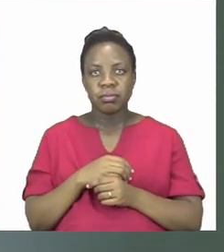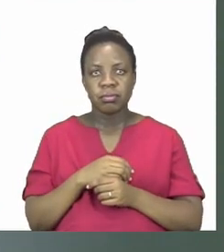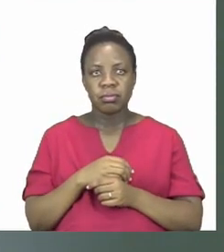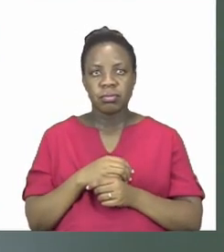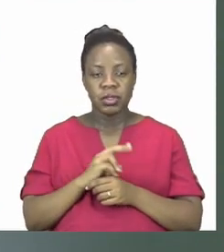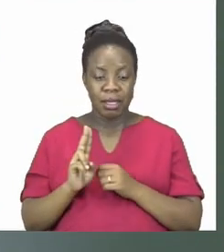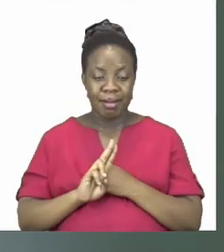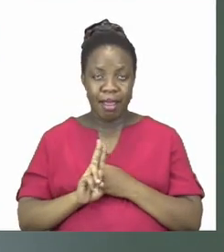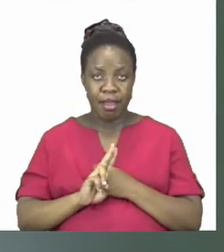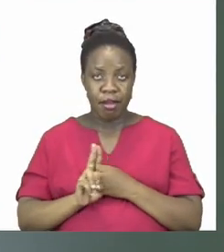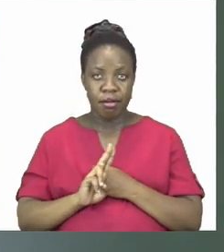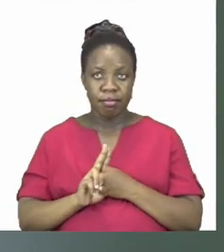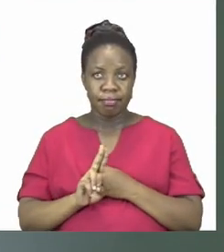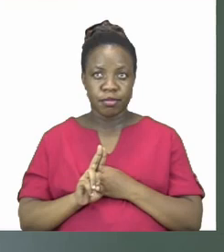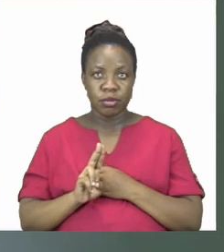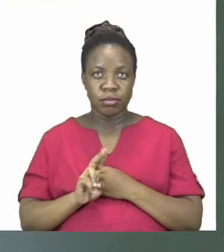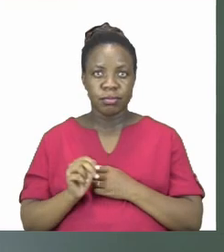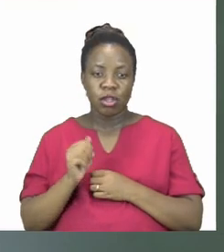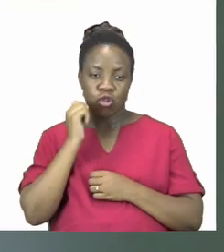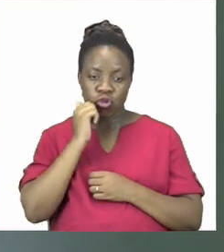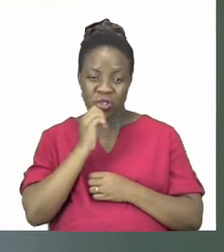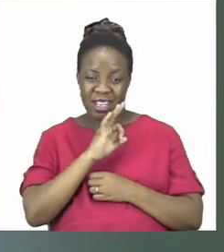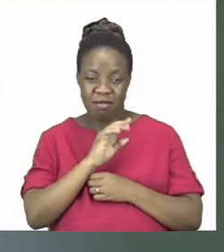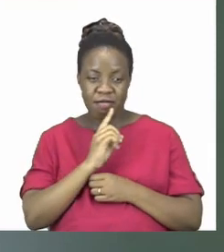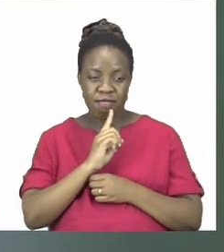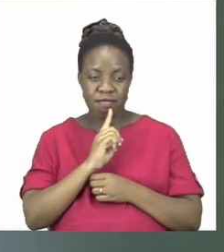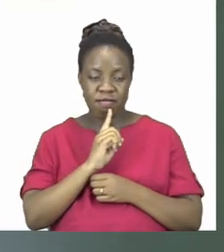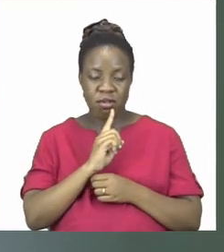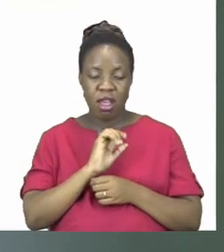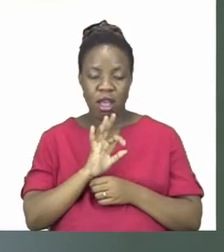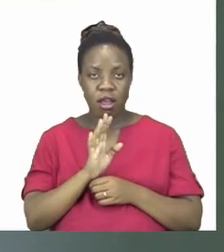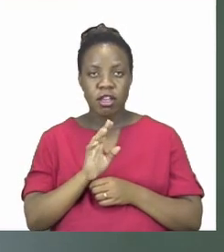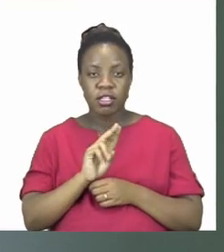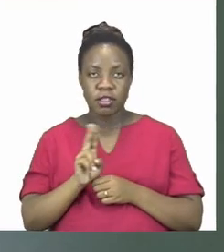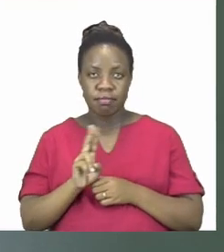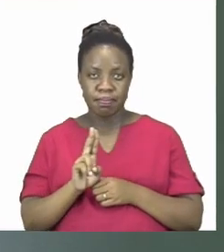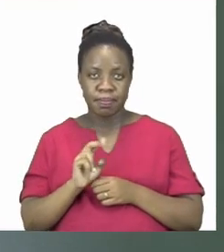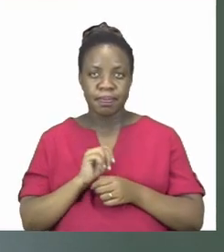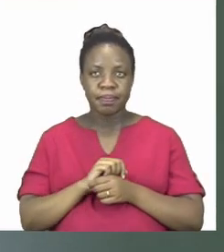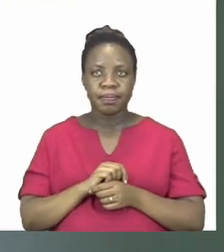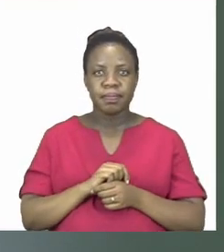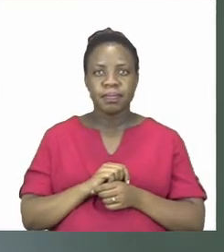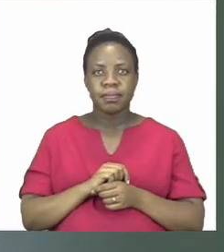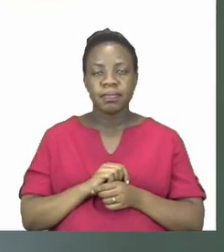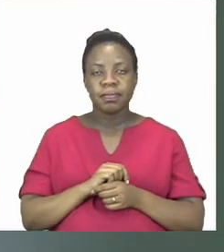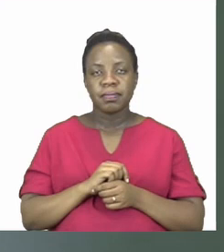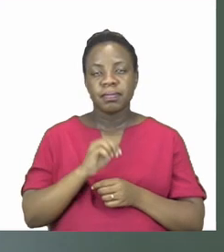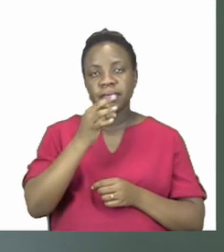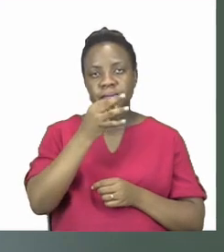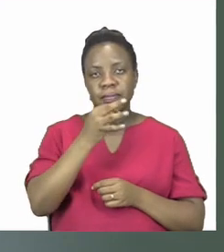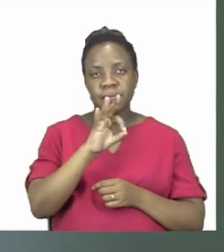more difficult, but don't worry, I'm going to guide you through it. Now, the first one that we have is